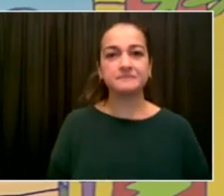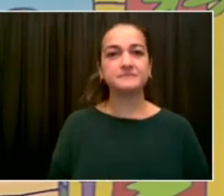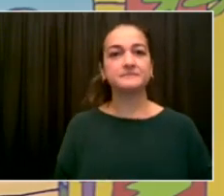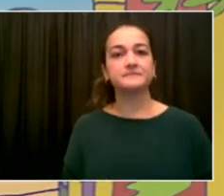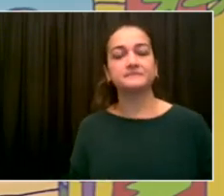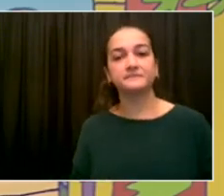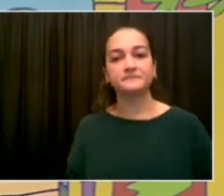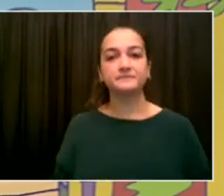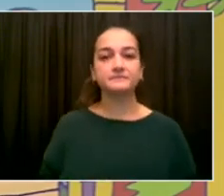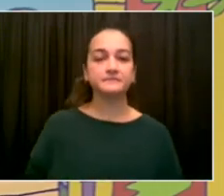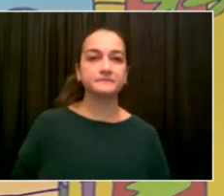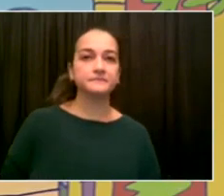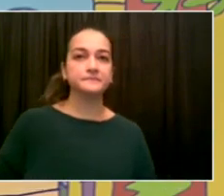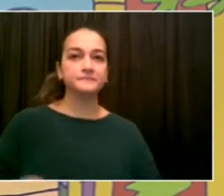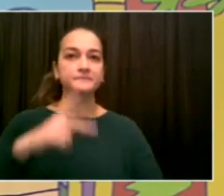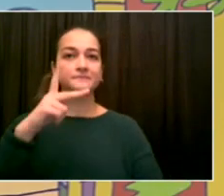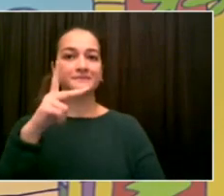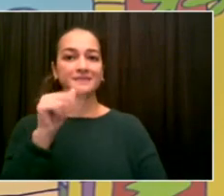city.